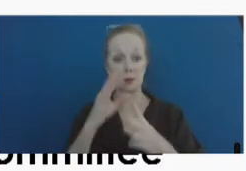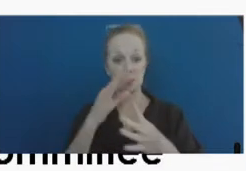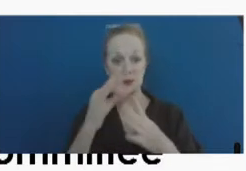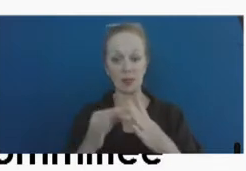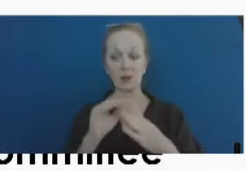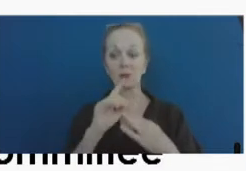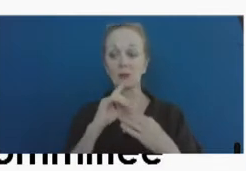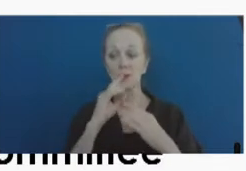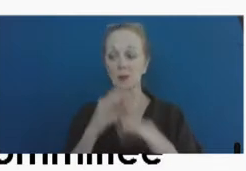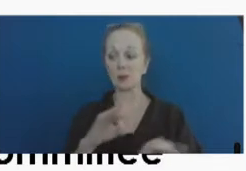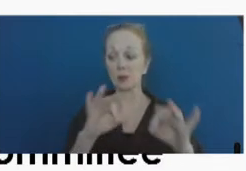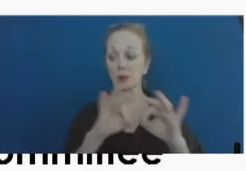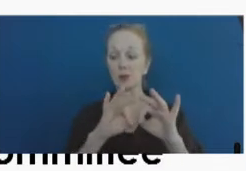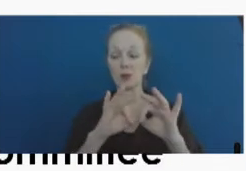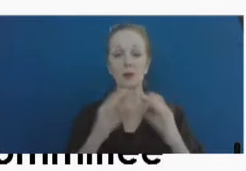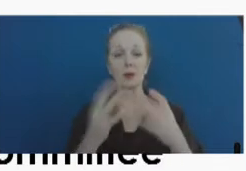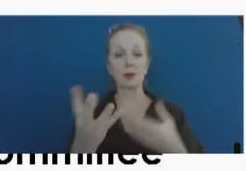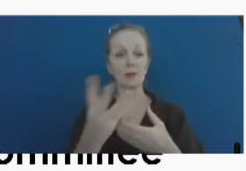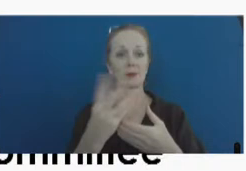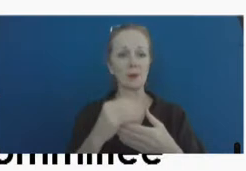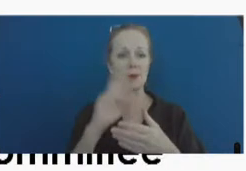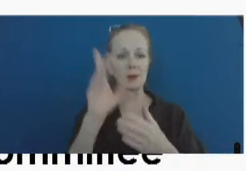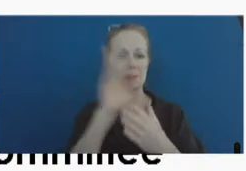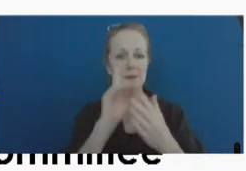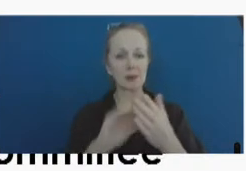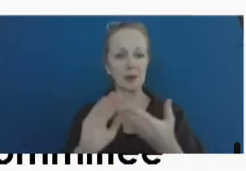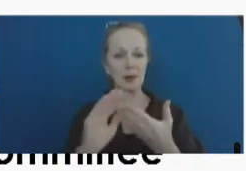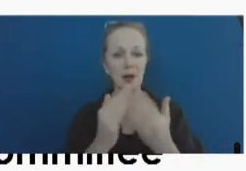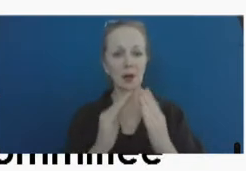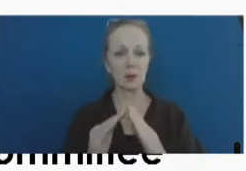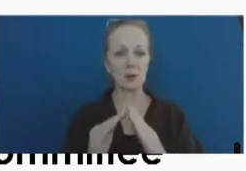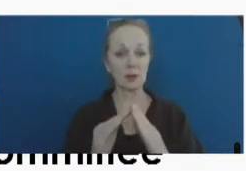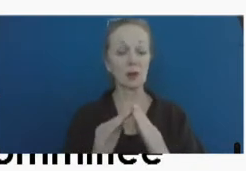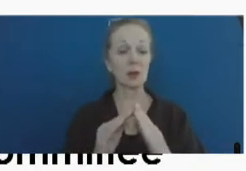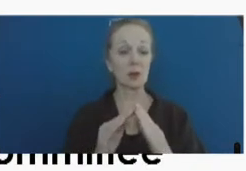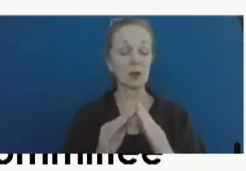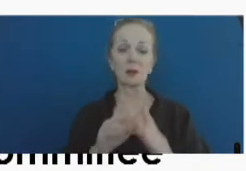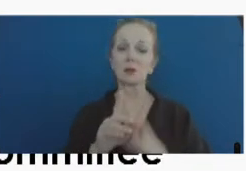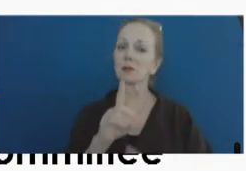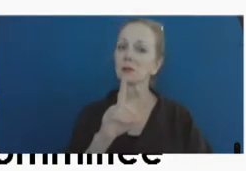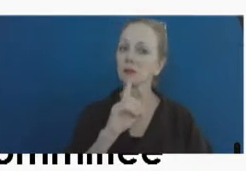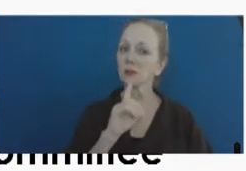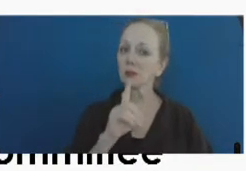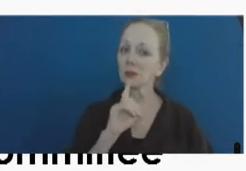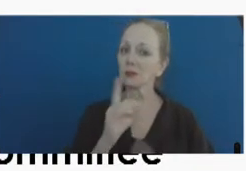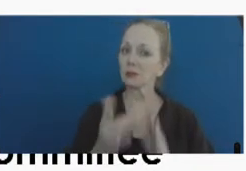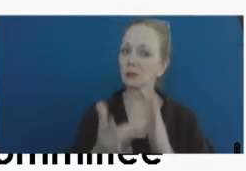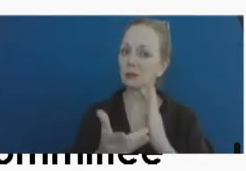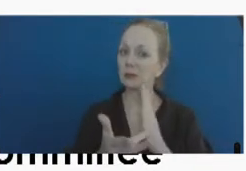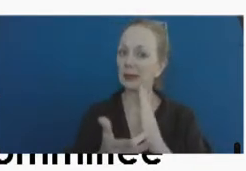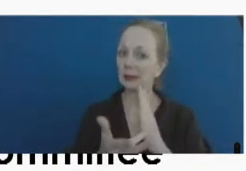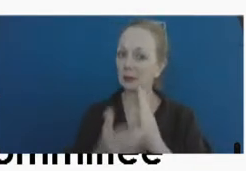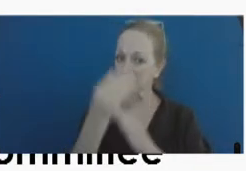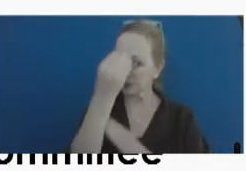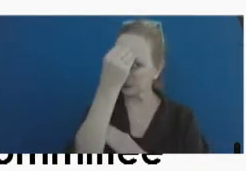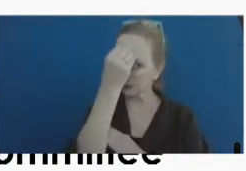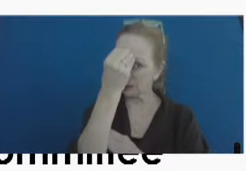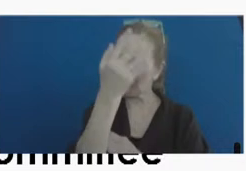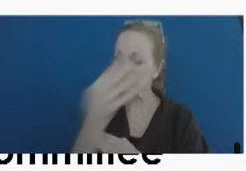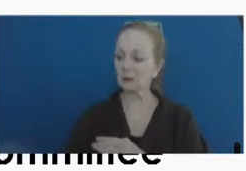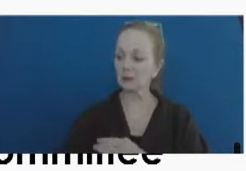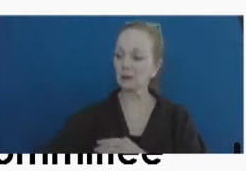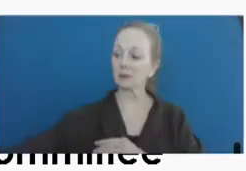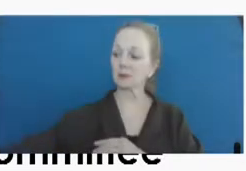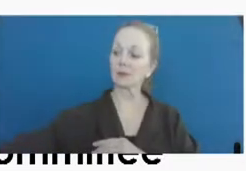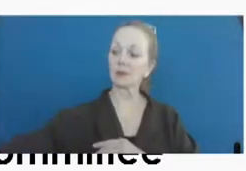to engage the design community because it is very, very technical. And we aren't laying out